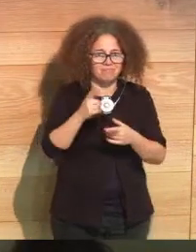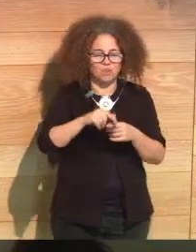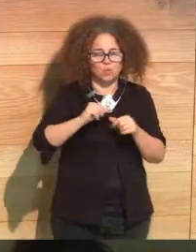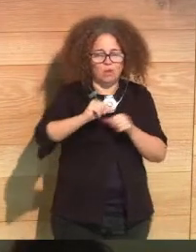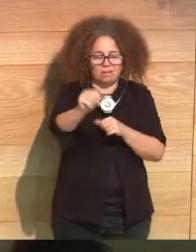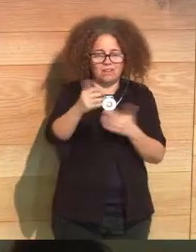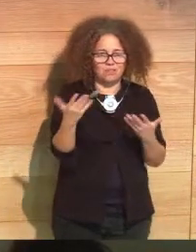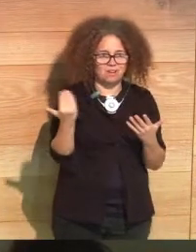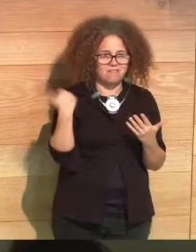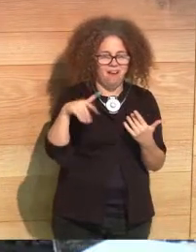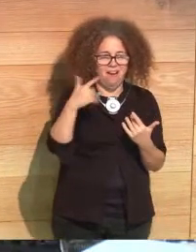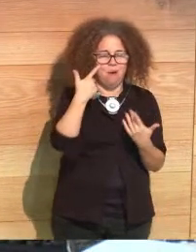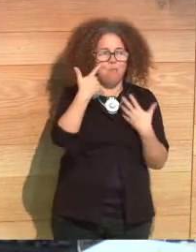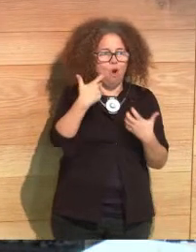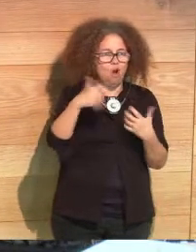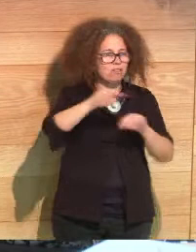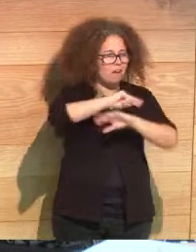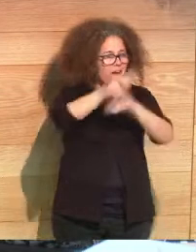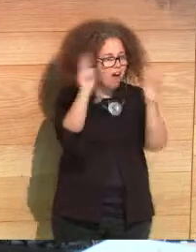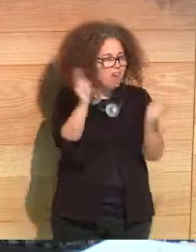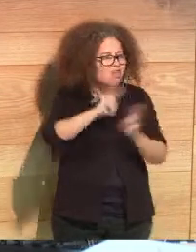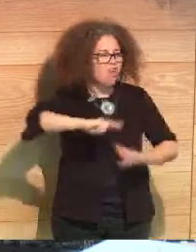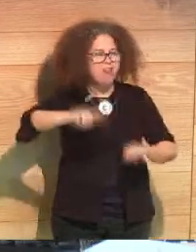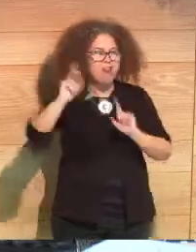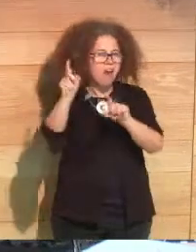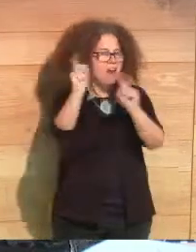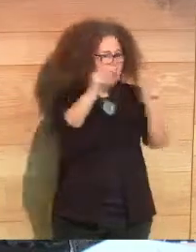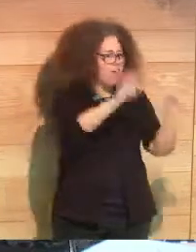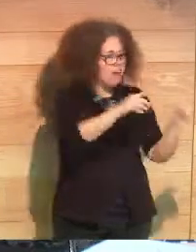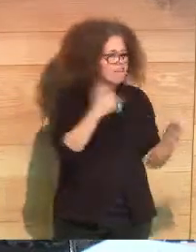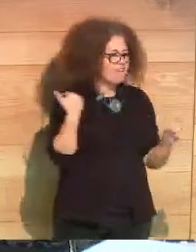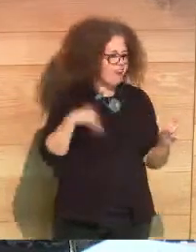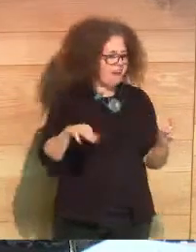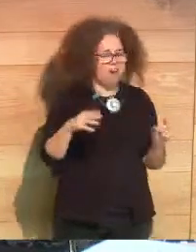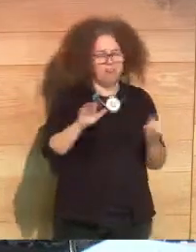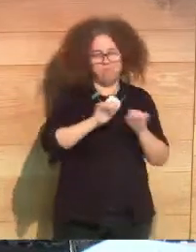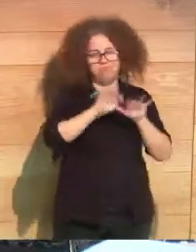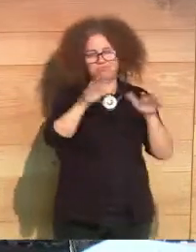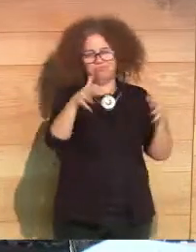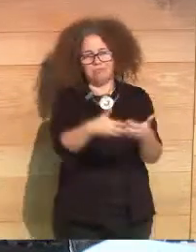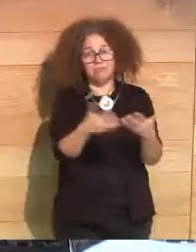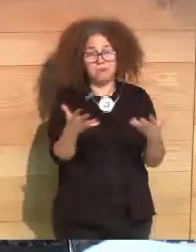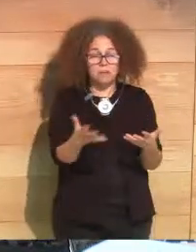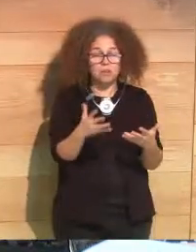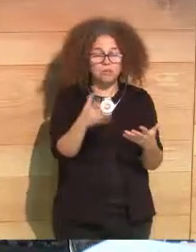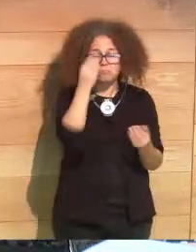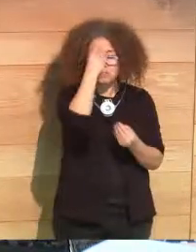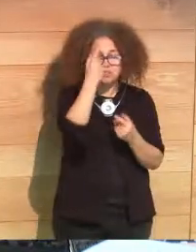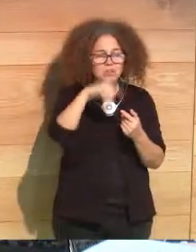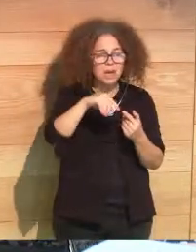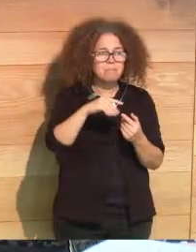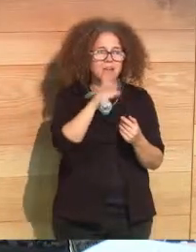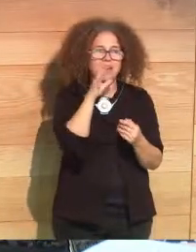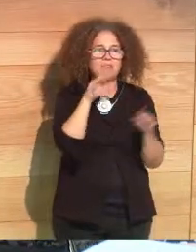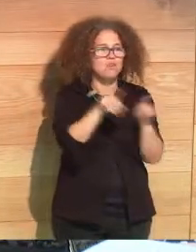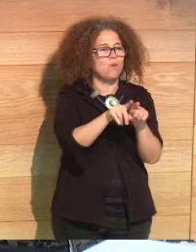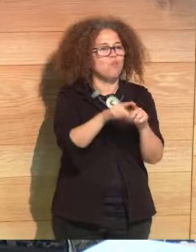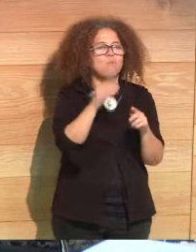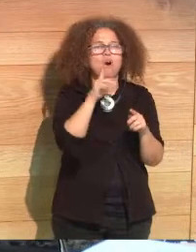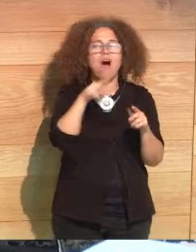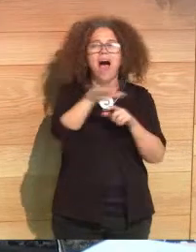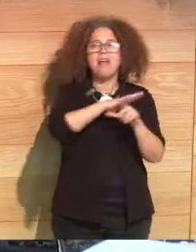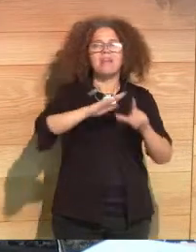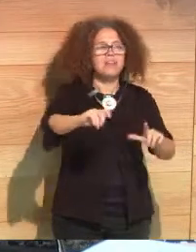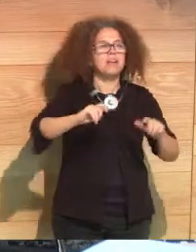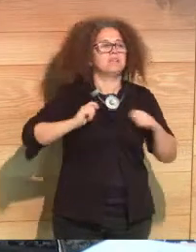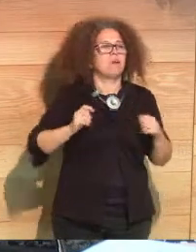of his career, of course, he has an international background that is very important, but he is at a different point of his career. I think that